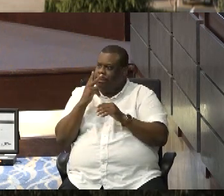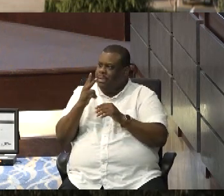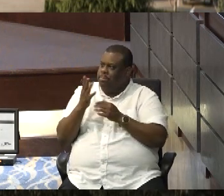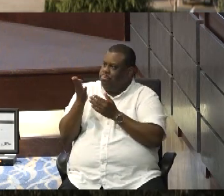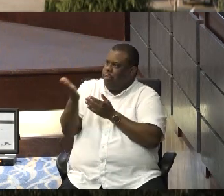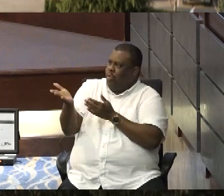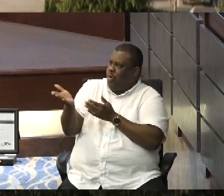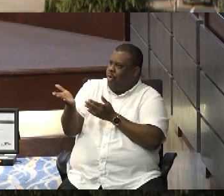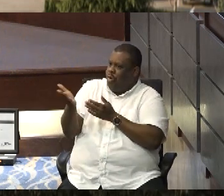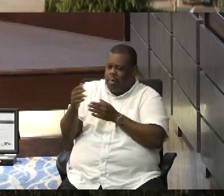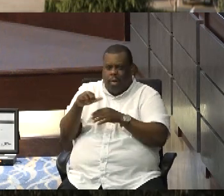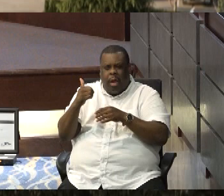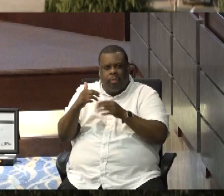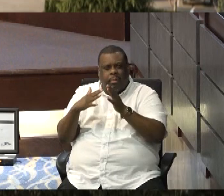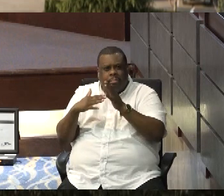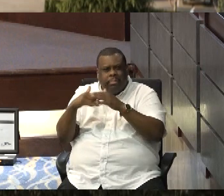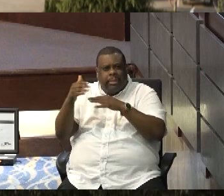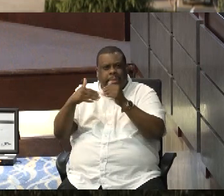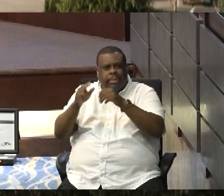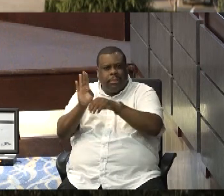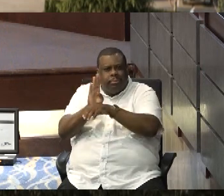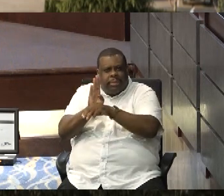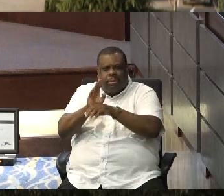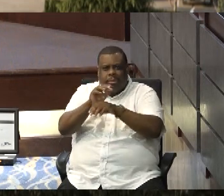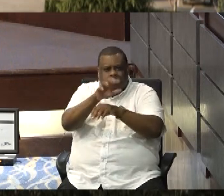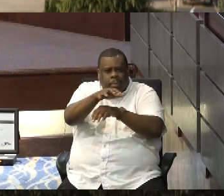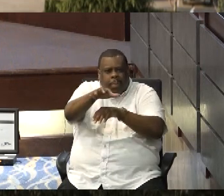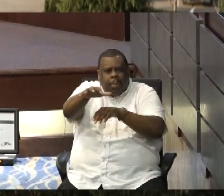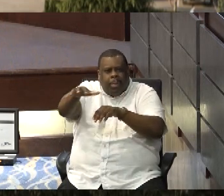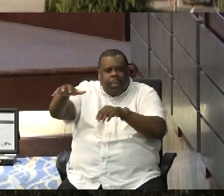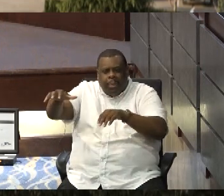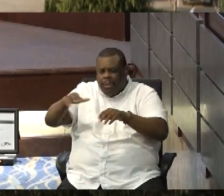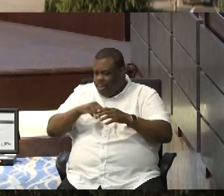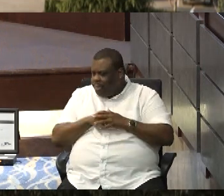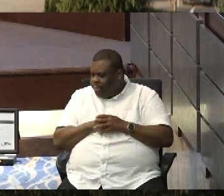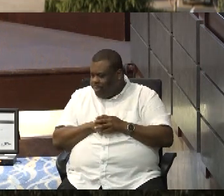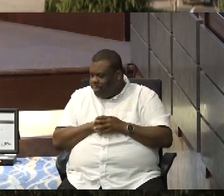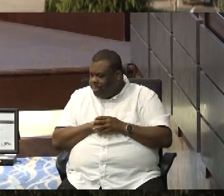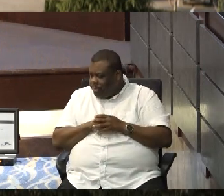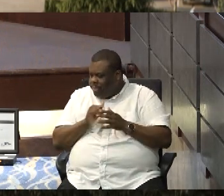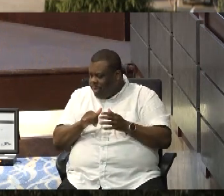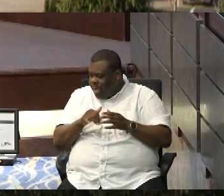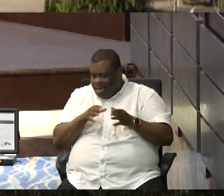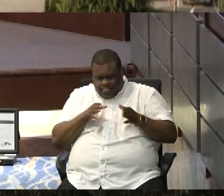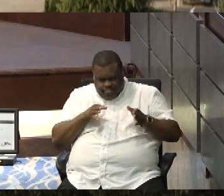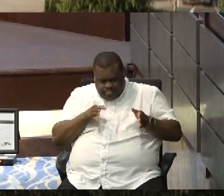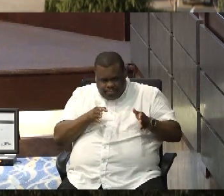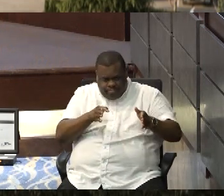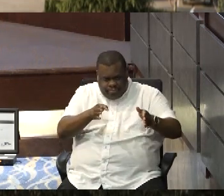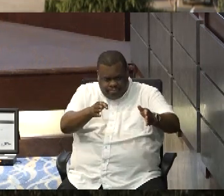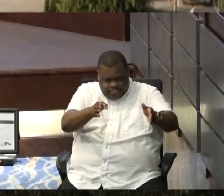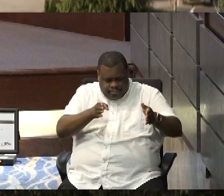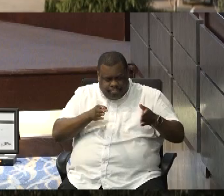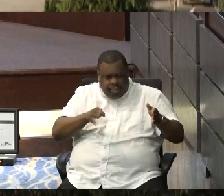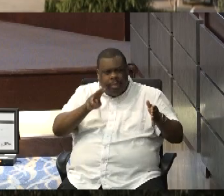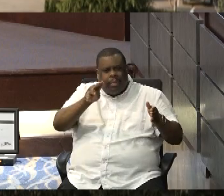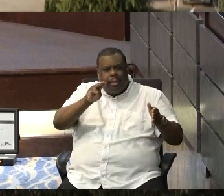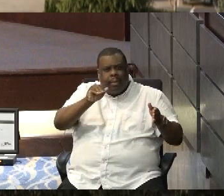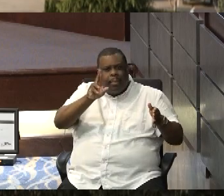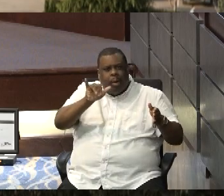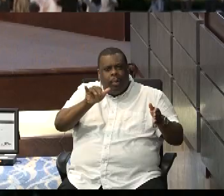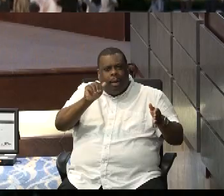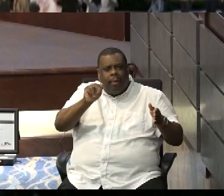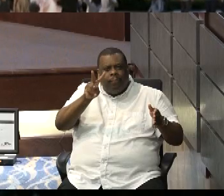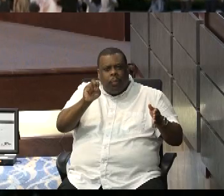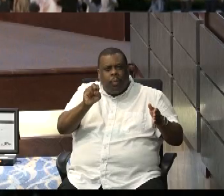That also allows us to make a very inviting small plaza facing Mary Avenue and slightly off of the hustle and bustle of University